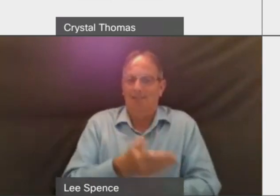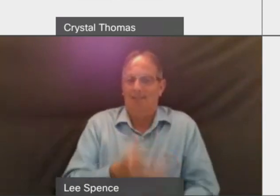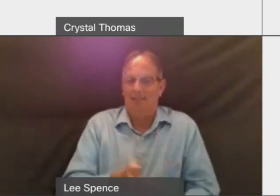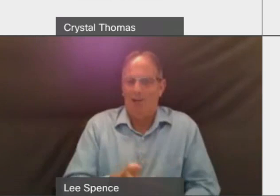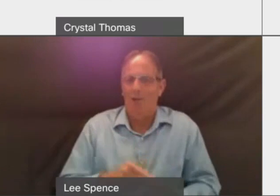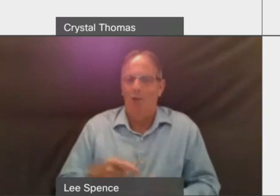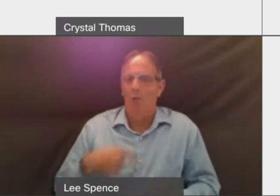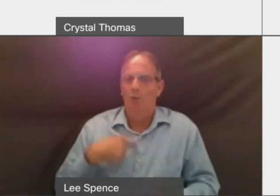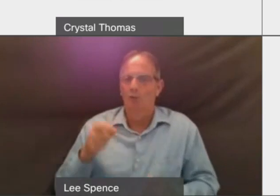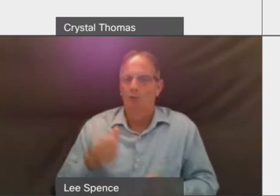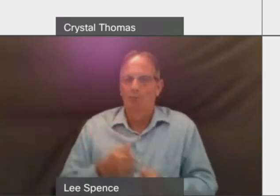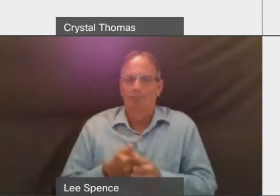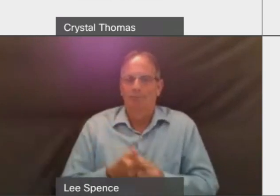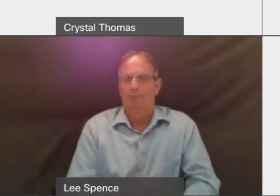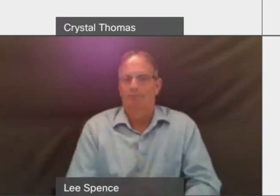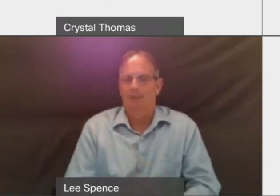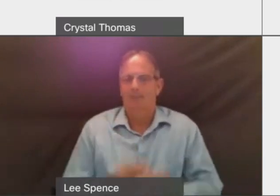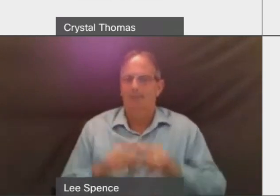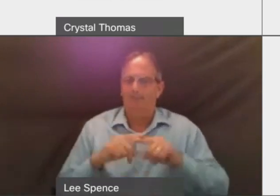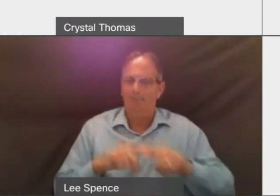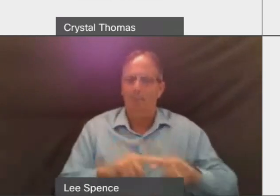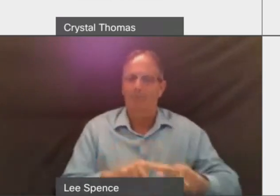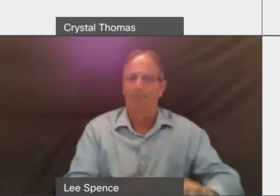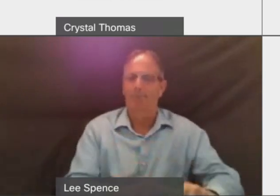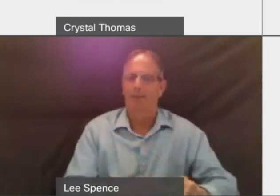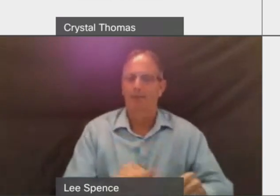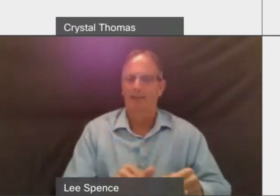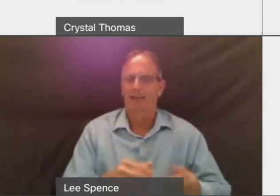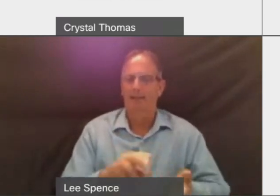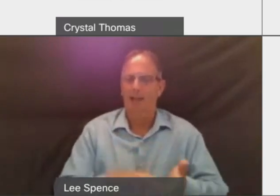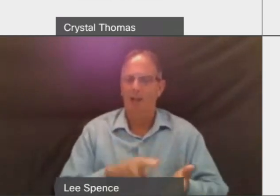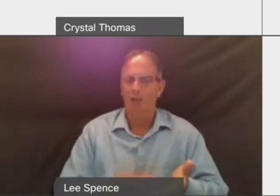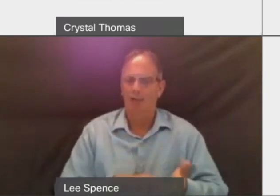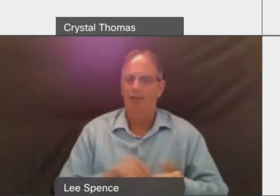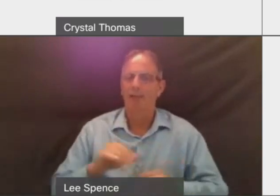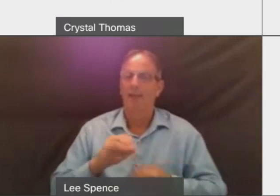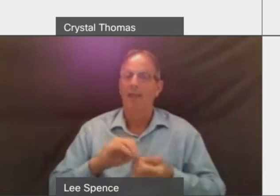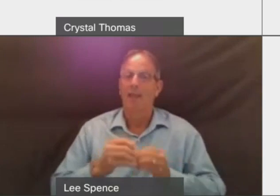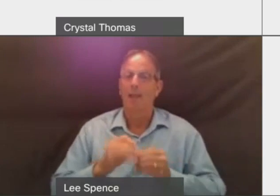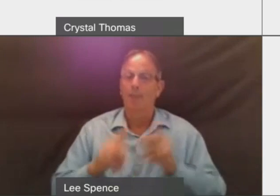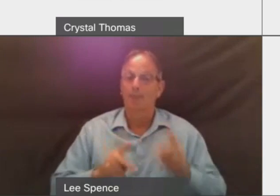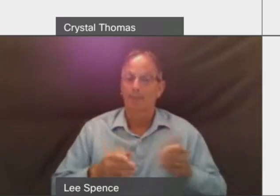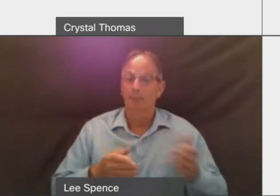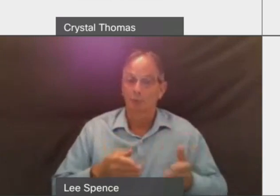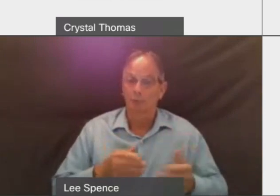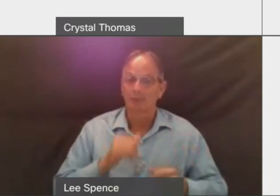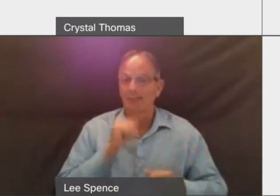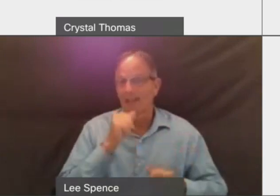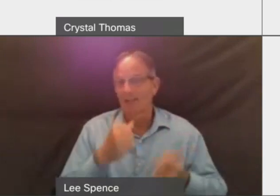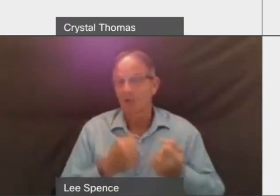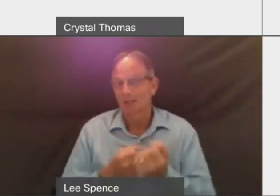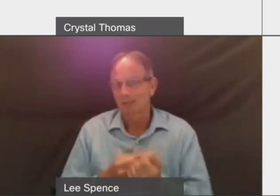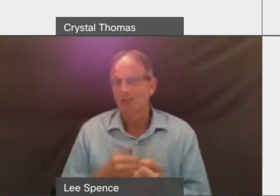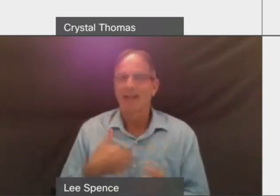on the contract because the number of people served wouldn't justify having our